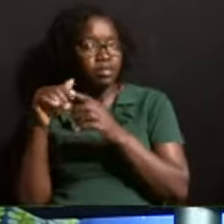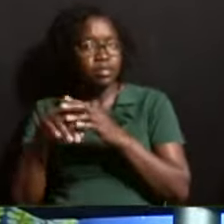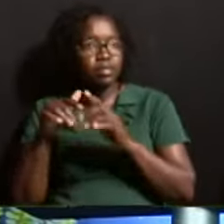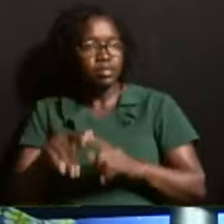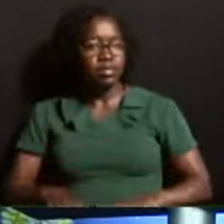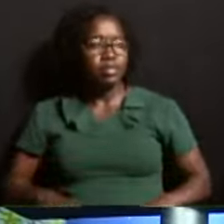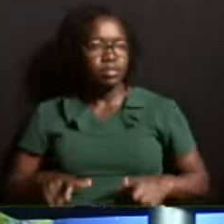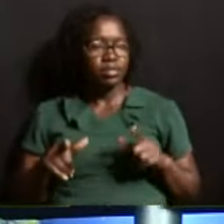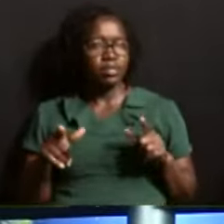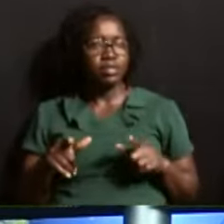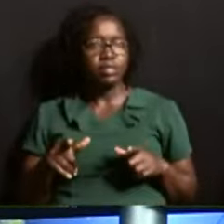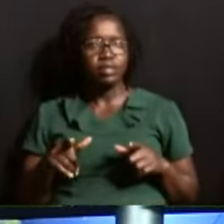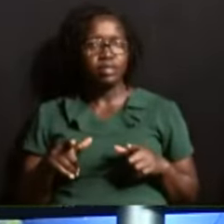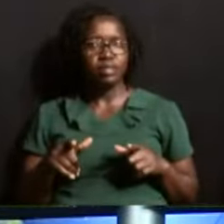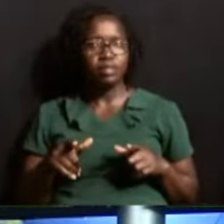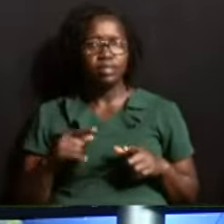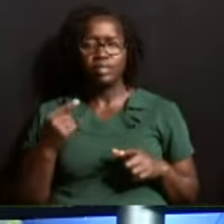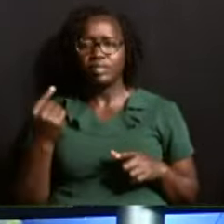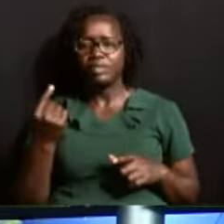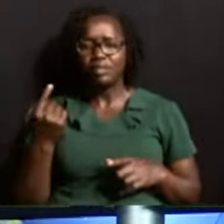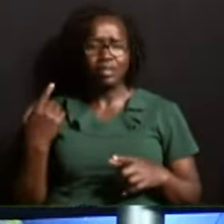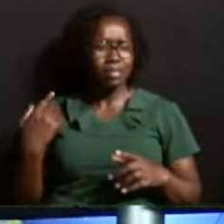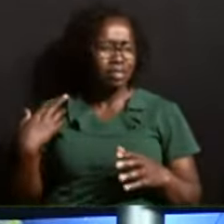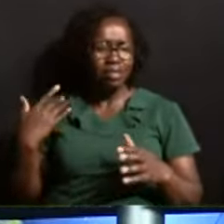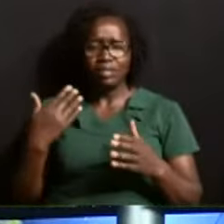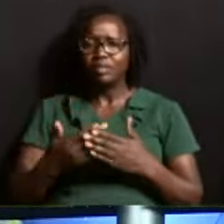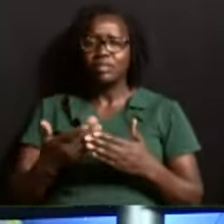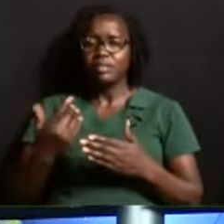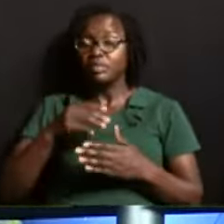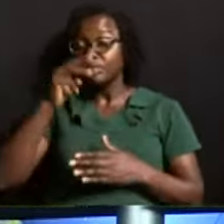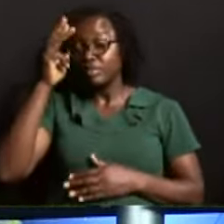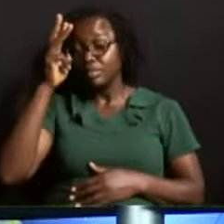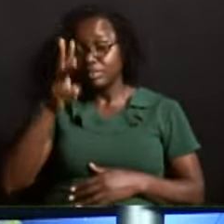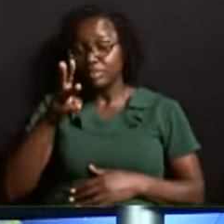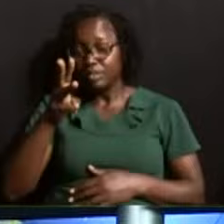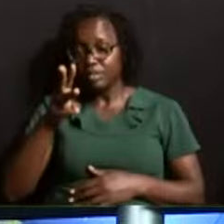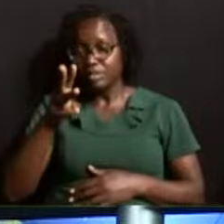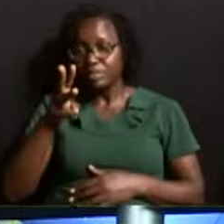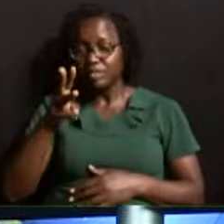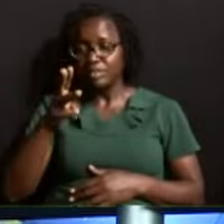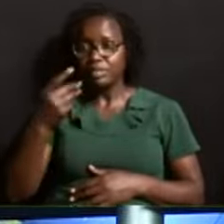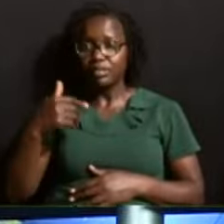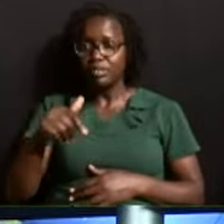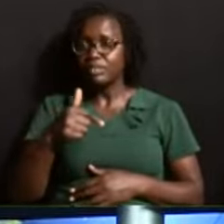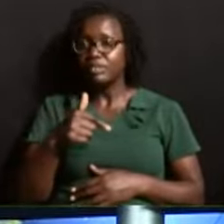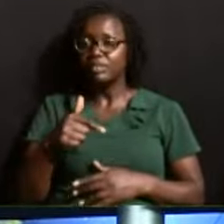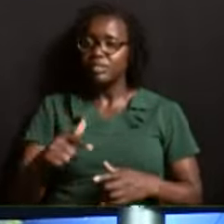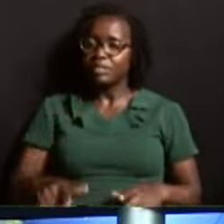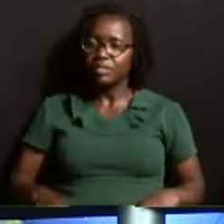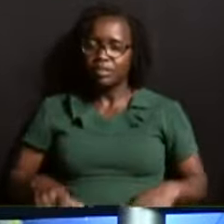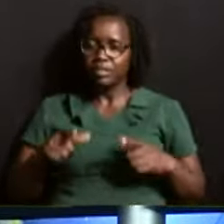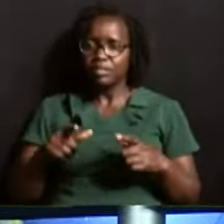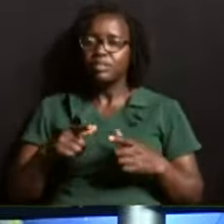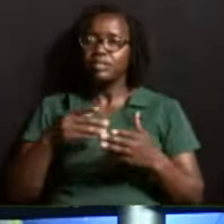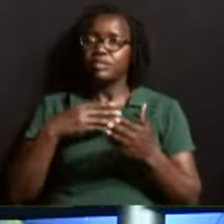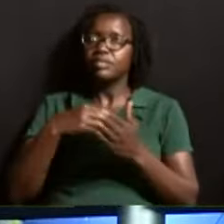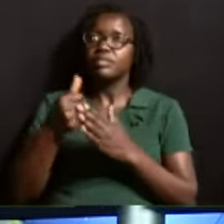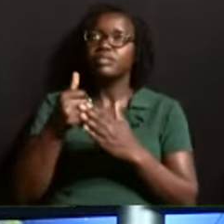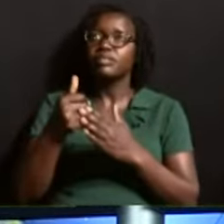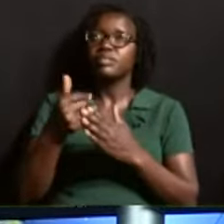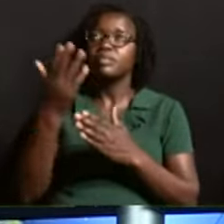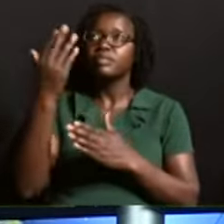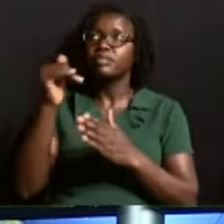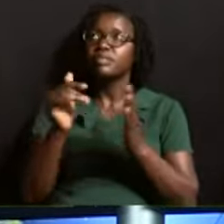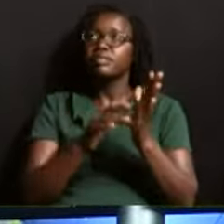life, since our will, since our lives have been bought by